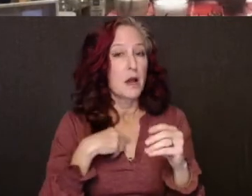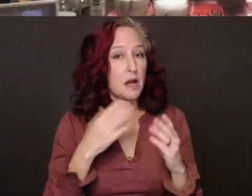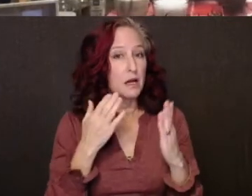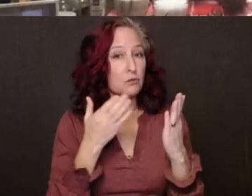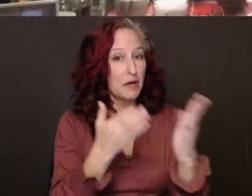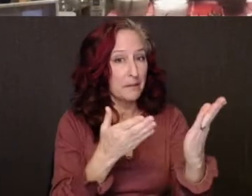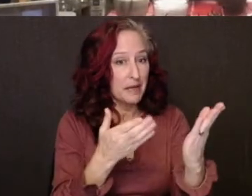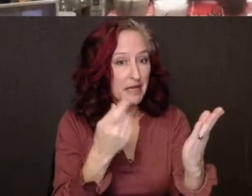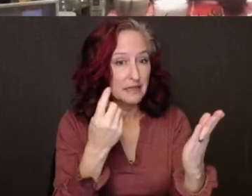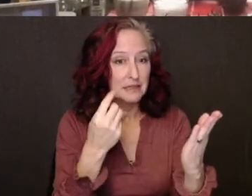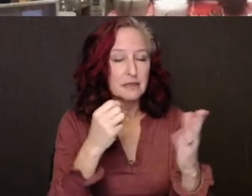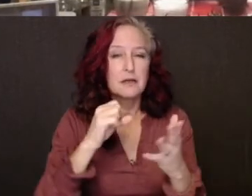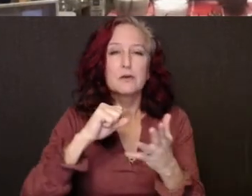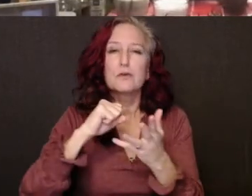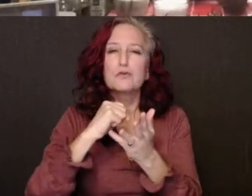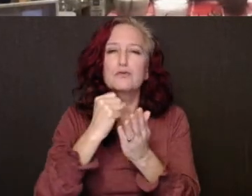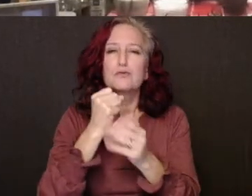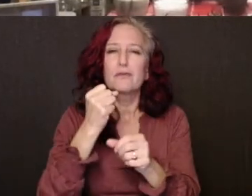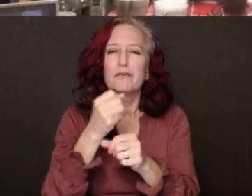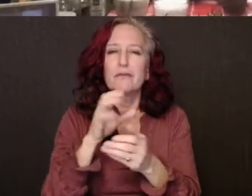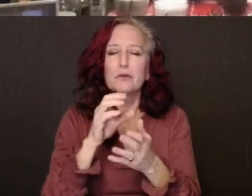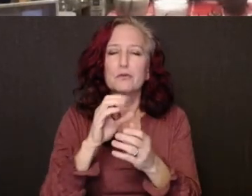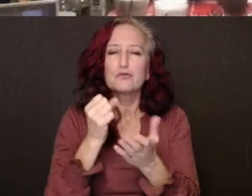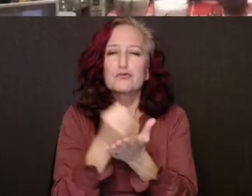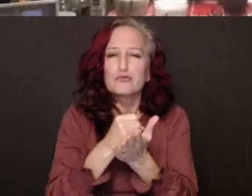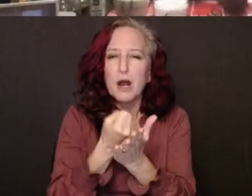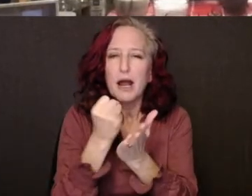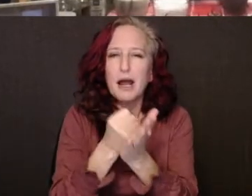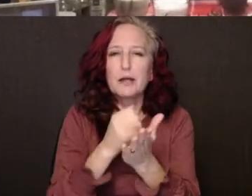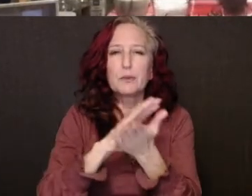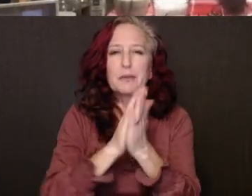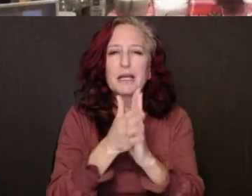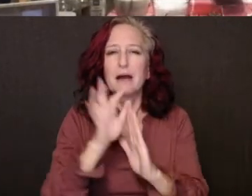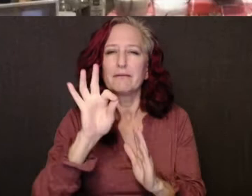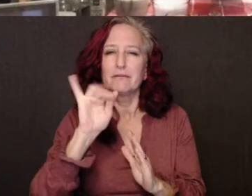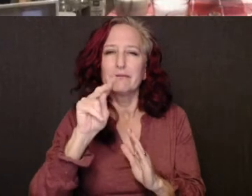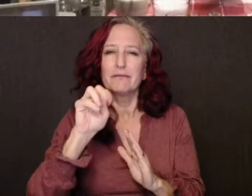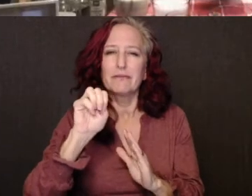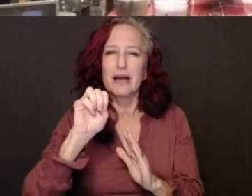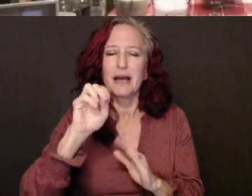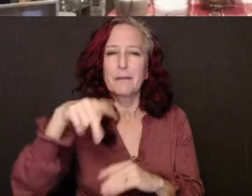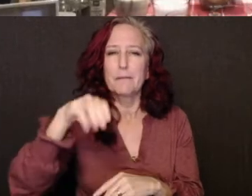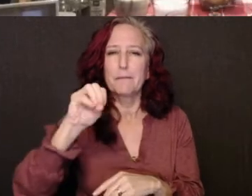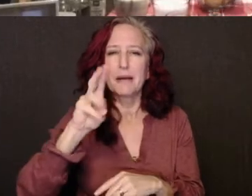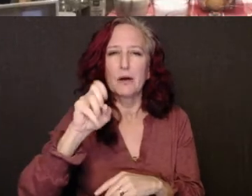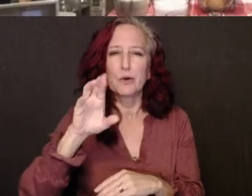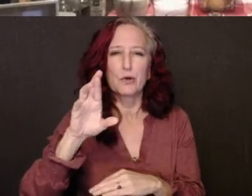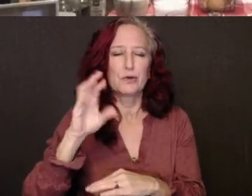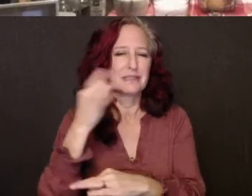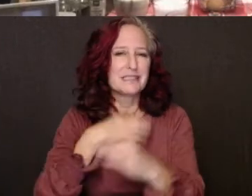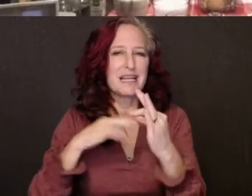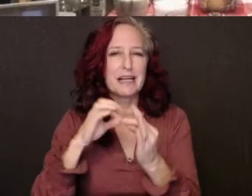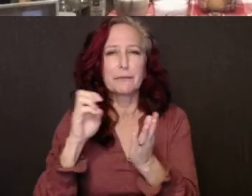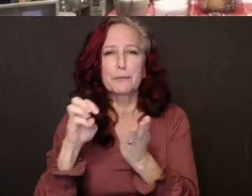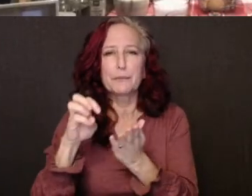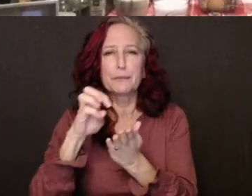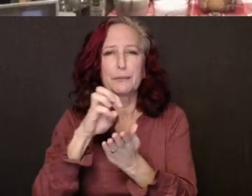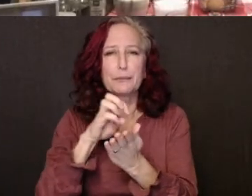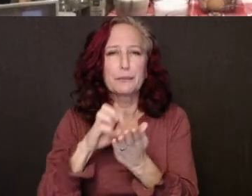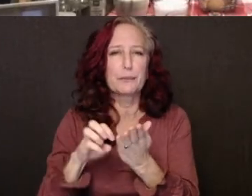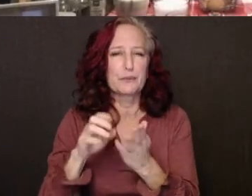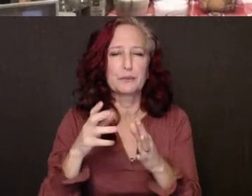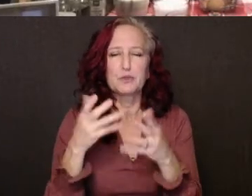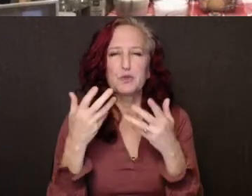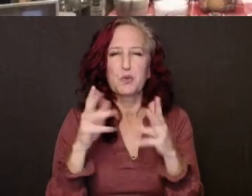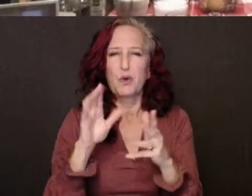end. Very simple vegan ingredients, coconut oil, maple syrup. I think the most important thing is the masala chai powder.